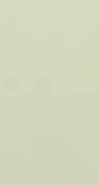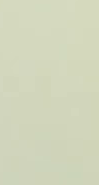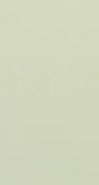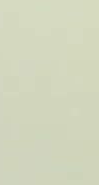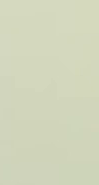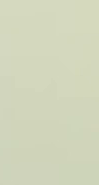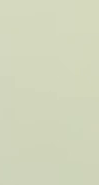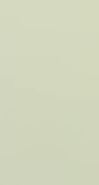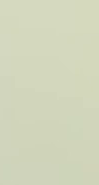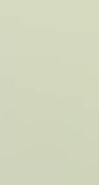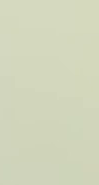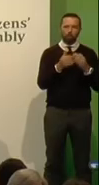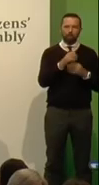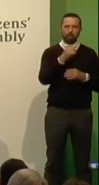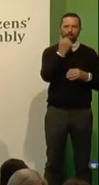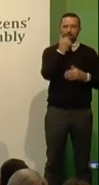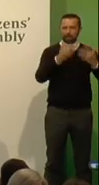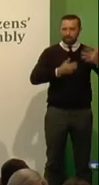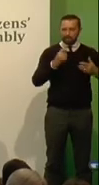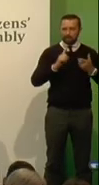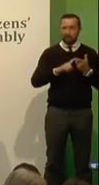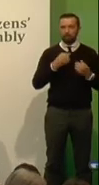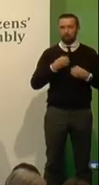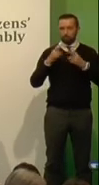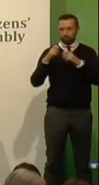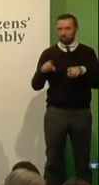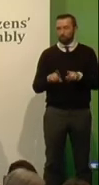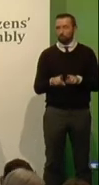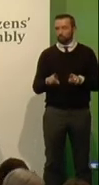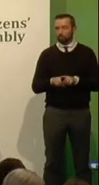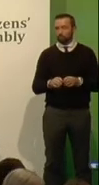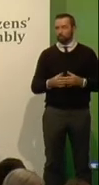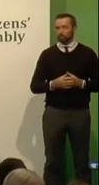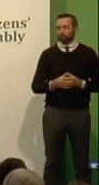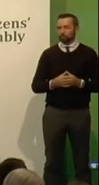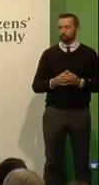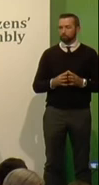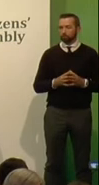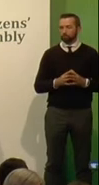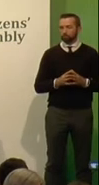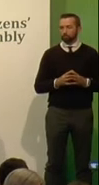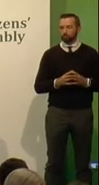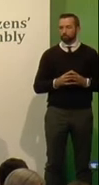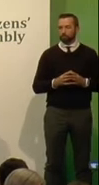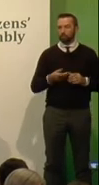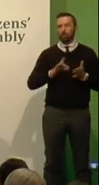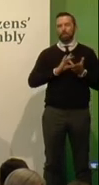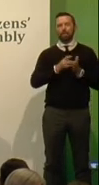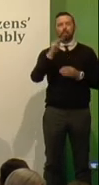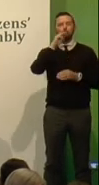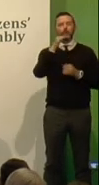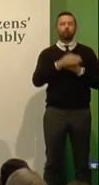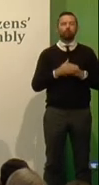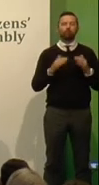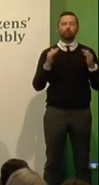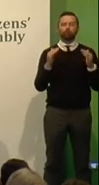cautious, both about stats and about my own research, of course. The findings, the key importance of housing